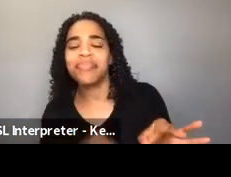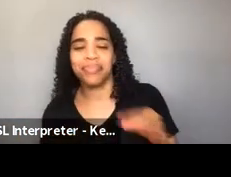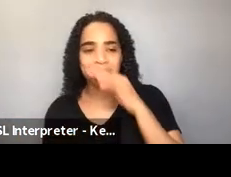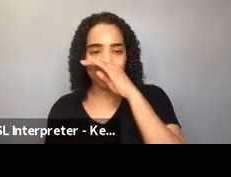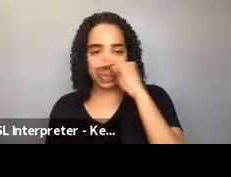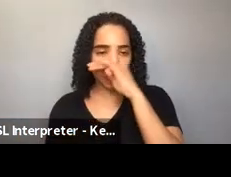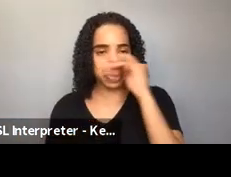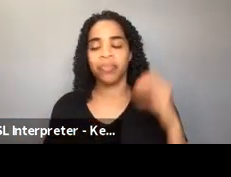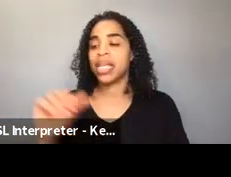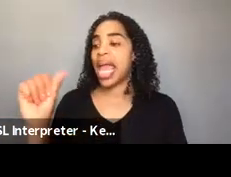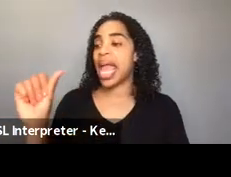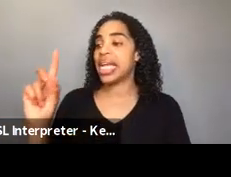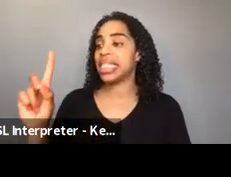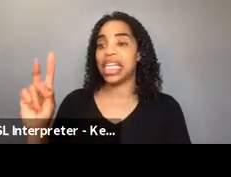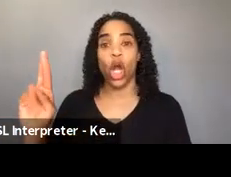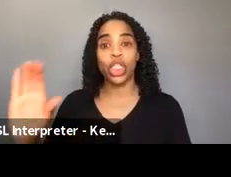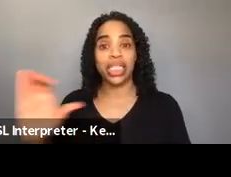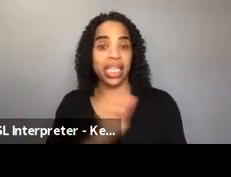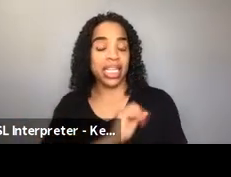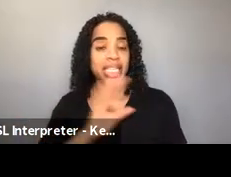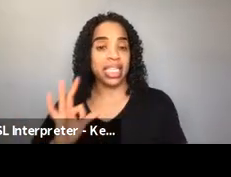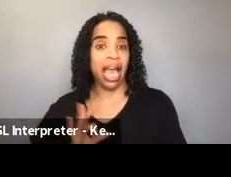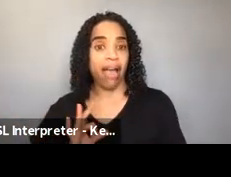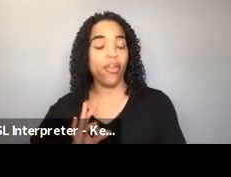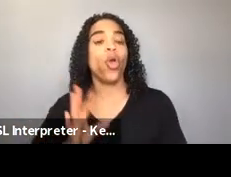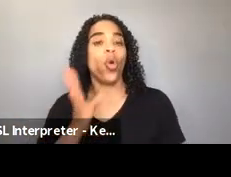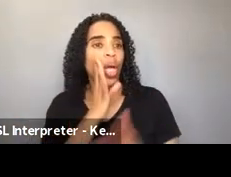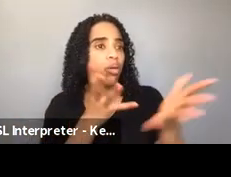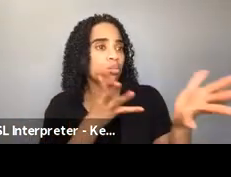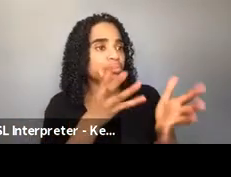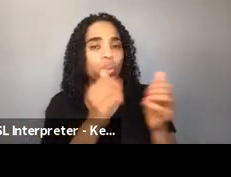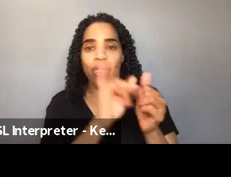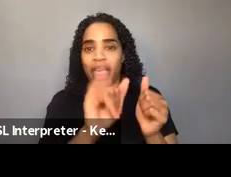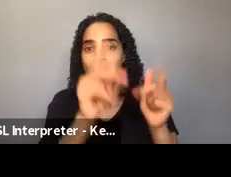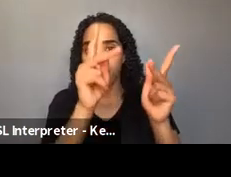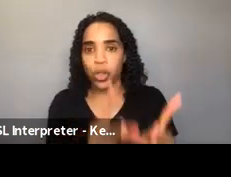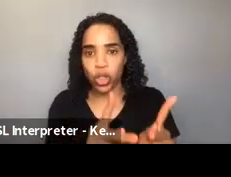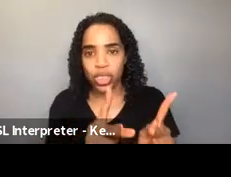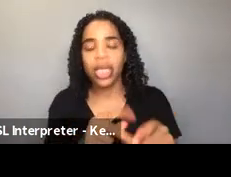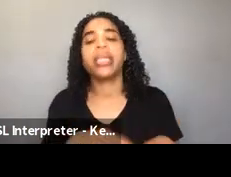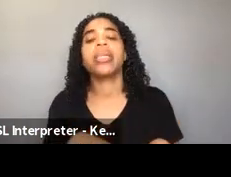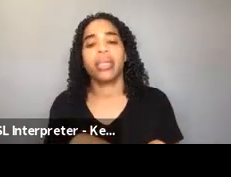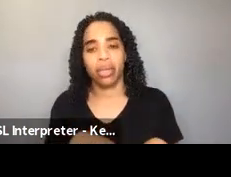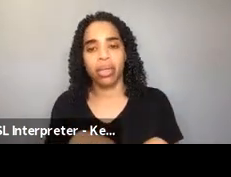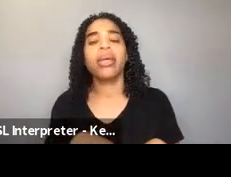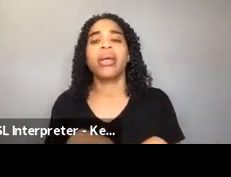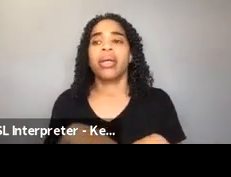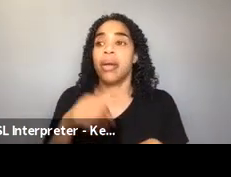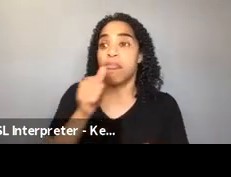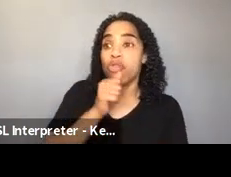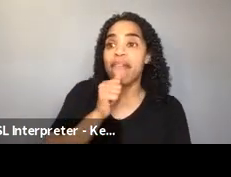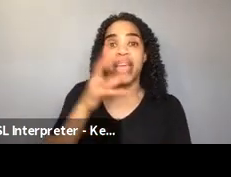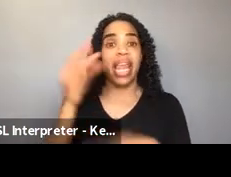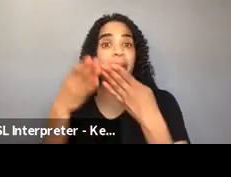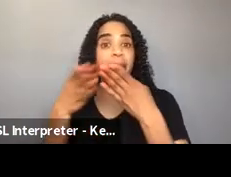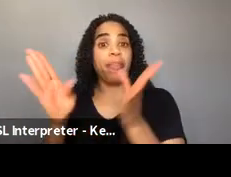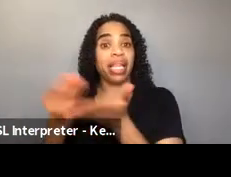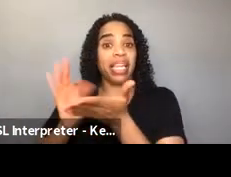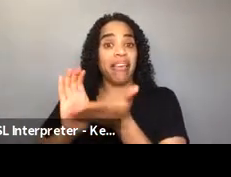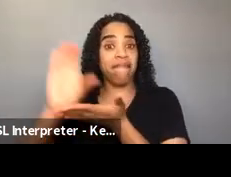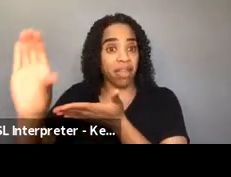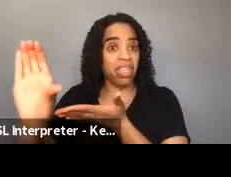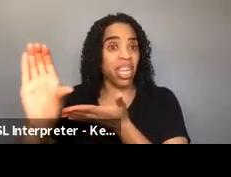ADRC staff work with the individual to explore their options, both publicly and privately funded, and provide